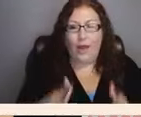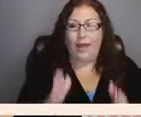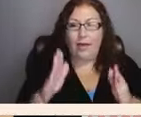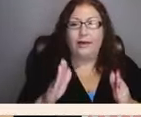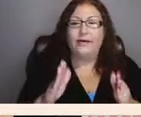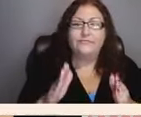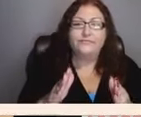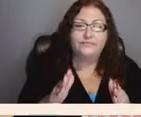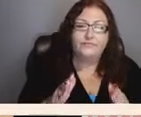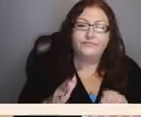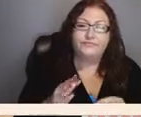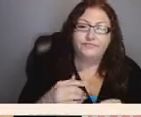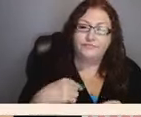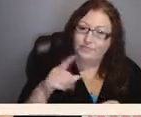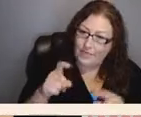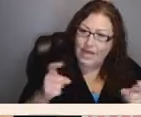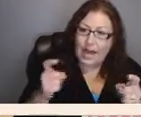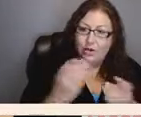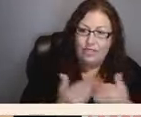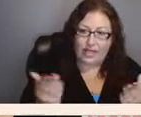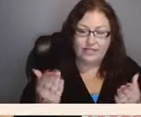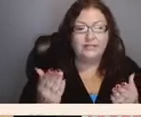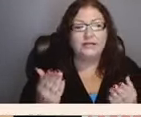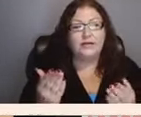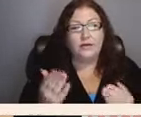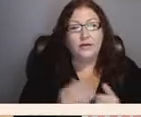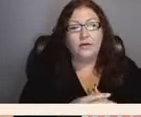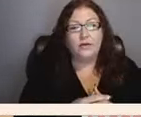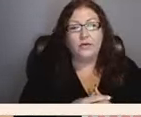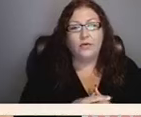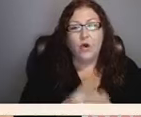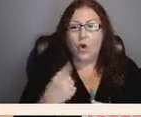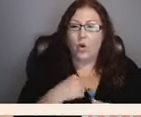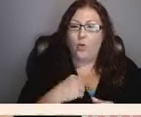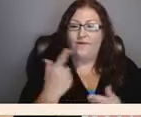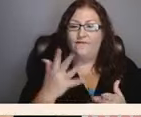need to handle things. And we cross that threshold.